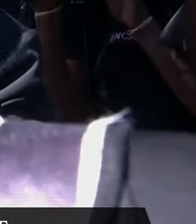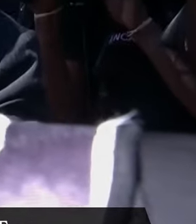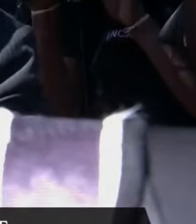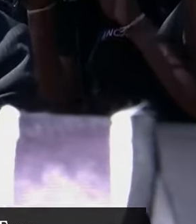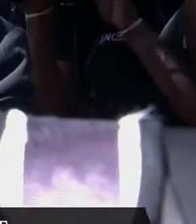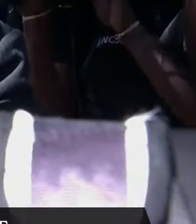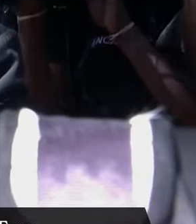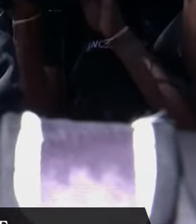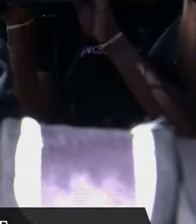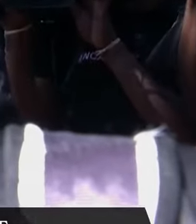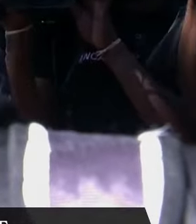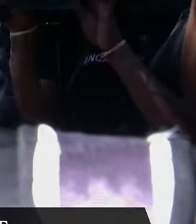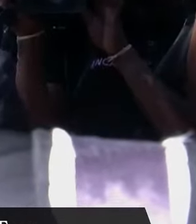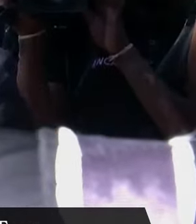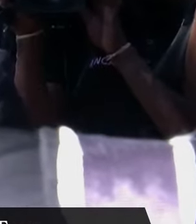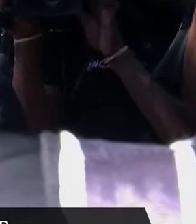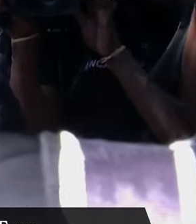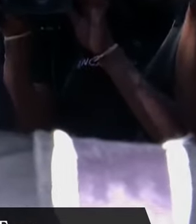No, he's in your